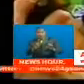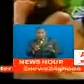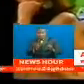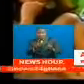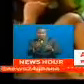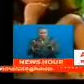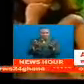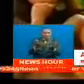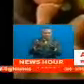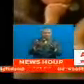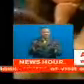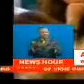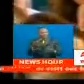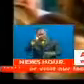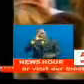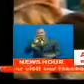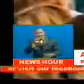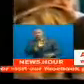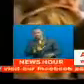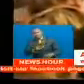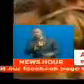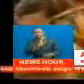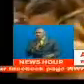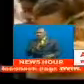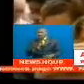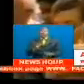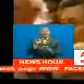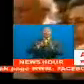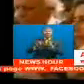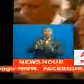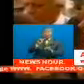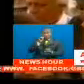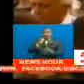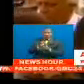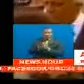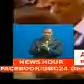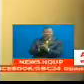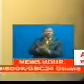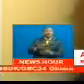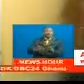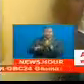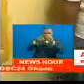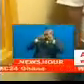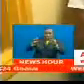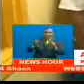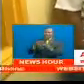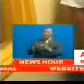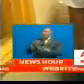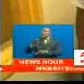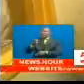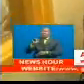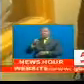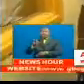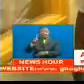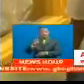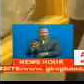counterparts in the perceived male-dominated fields. In an interview, the wife of the Vice President, Mrs. Matilda Amissah-Arthur, said